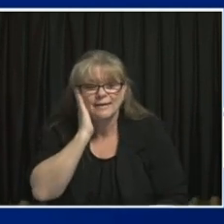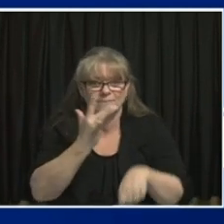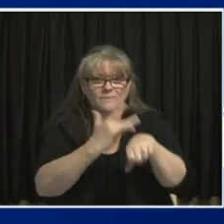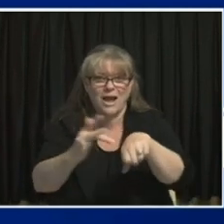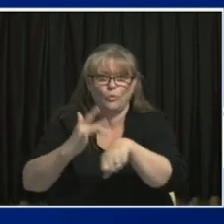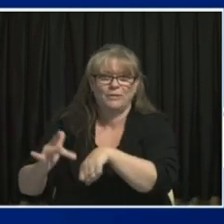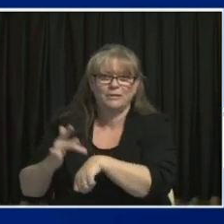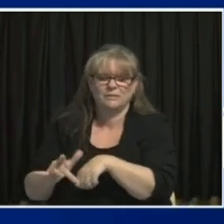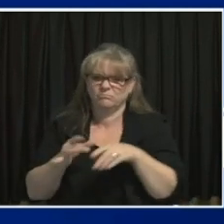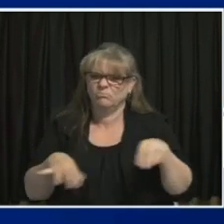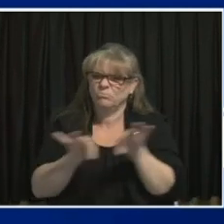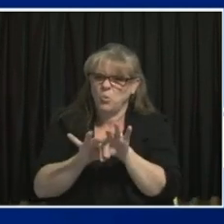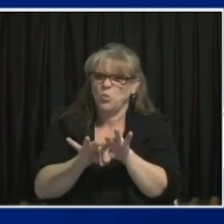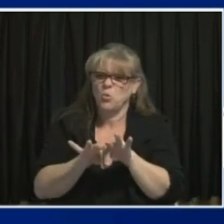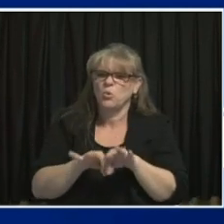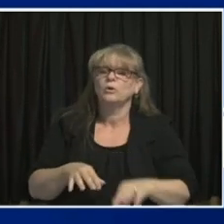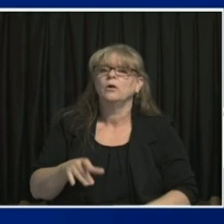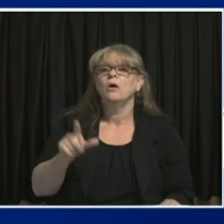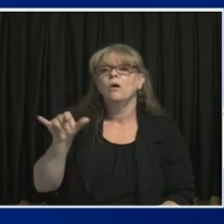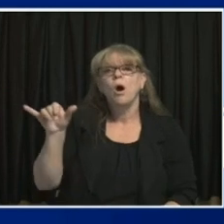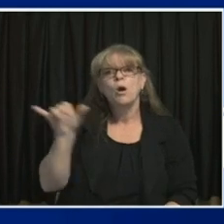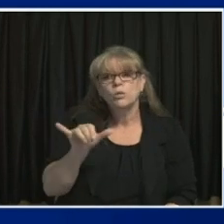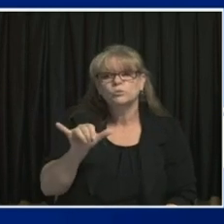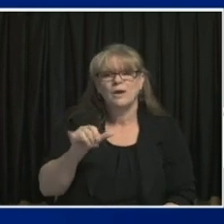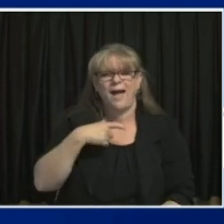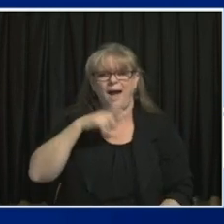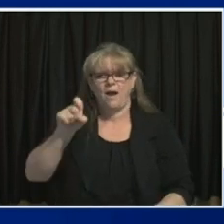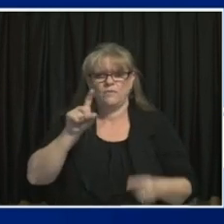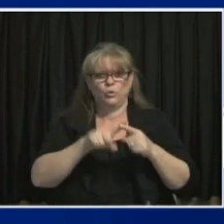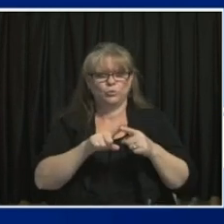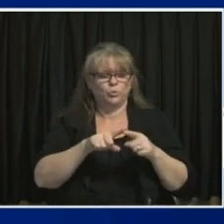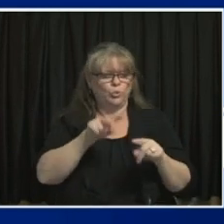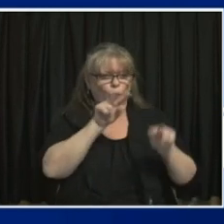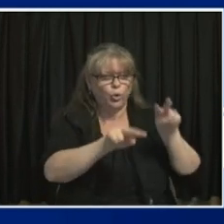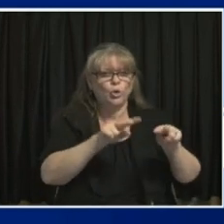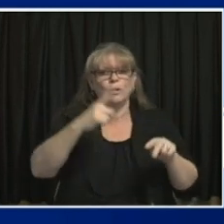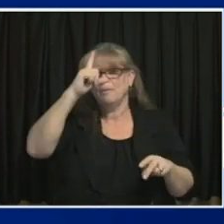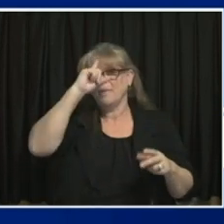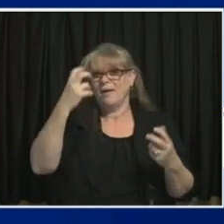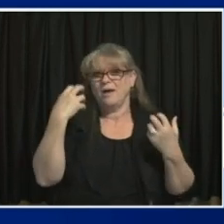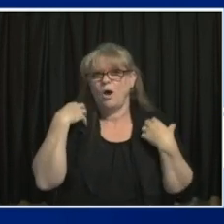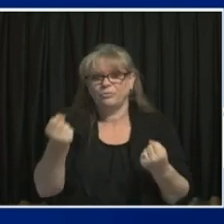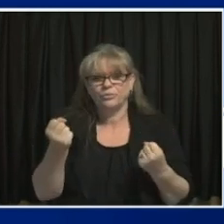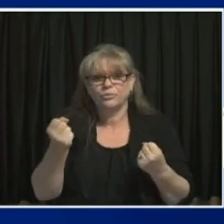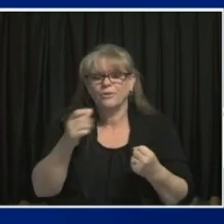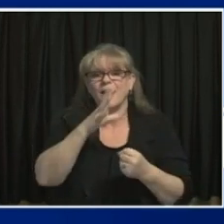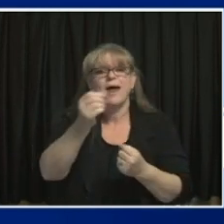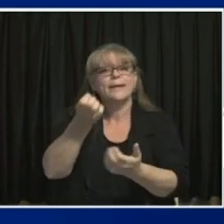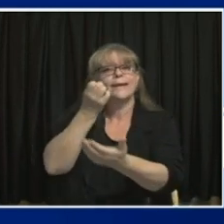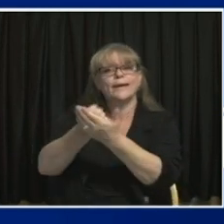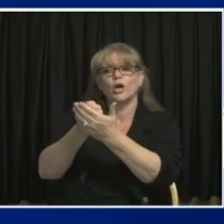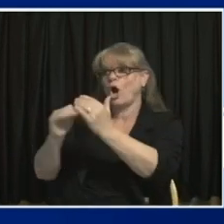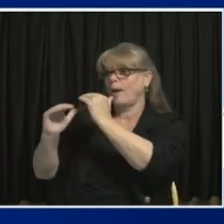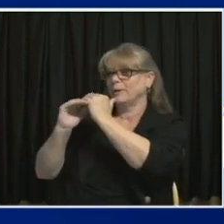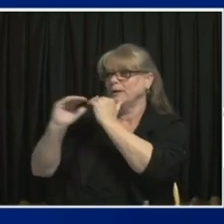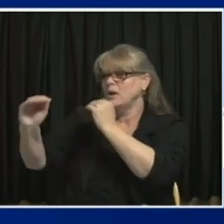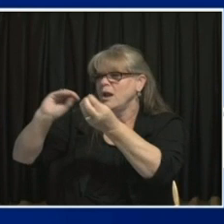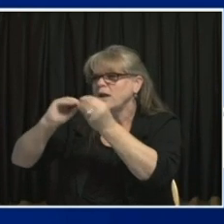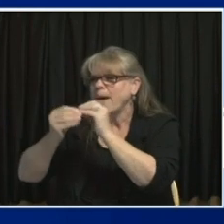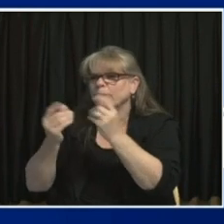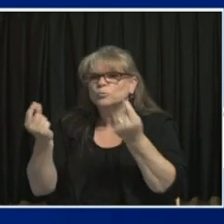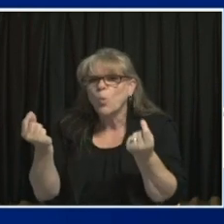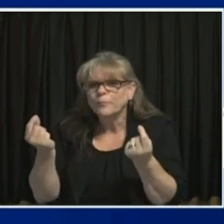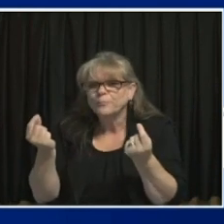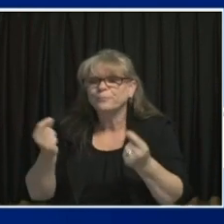and psychological benefit? And of course, is a policy sustainable? I don't think any restaurant owner in our state wants to open for